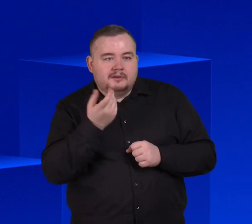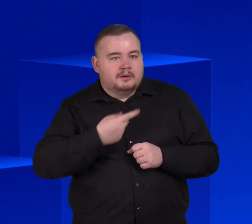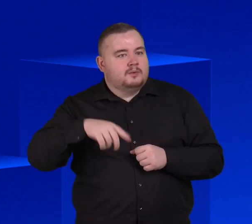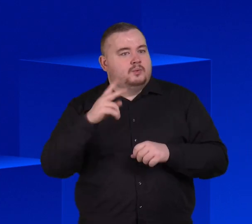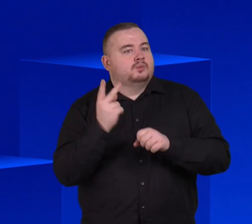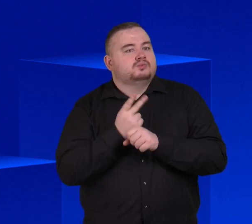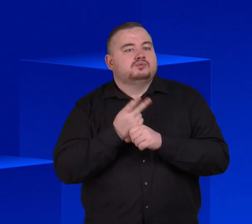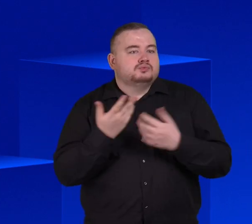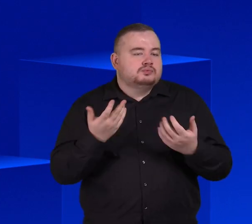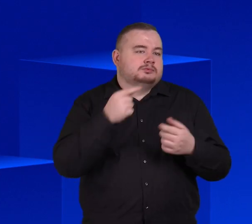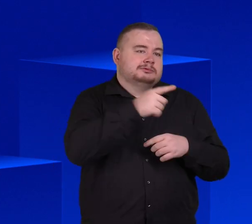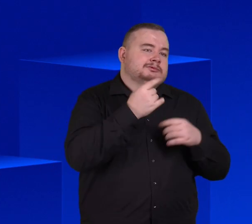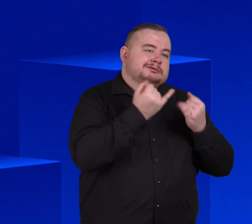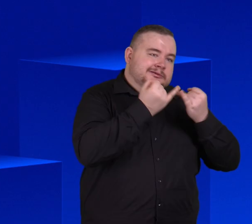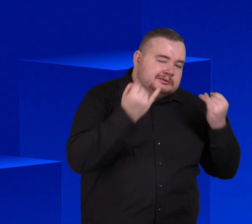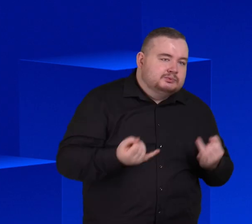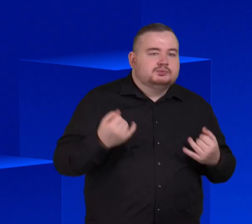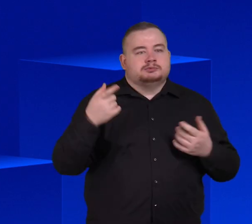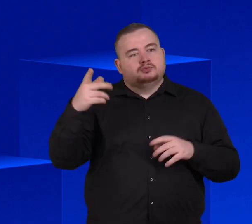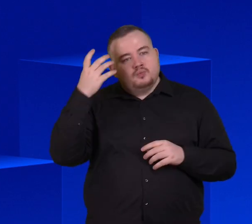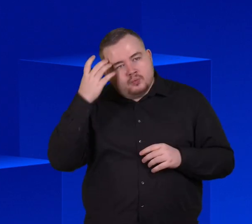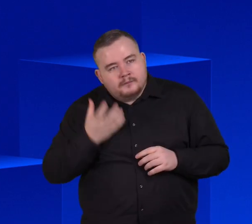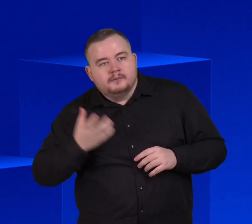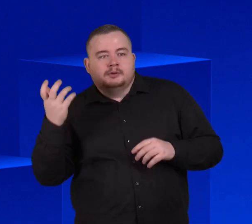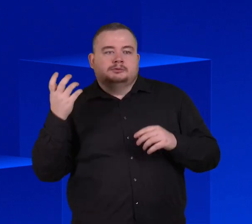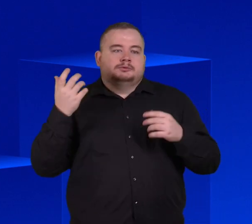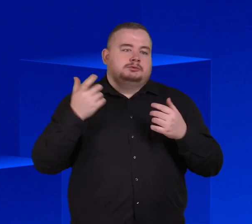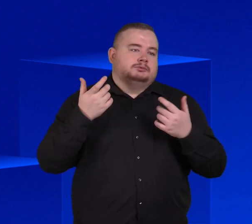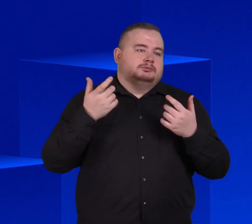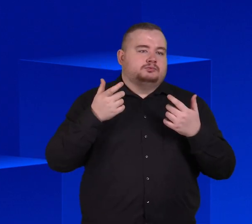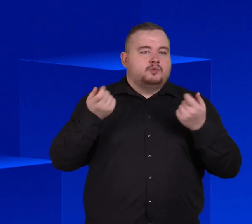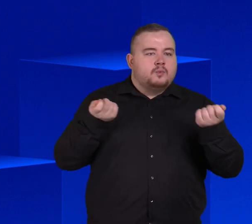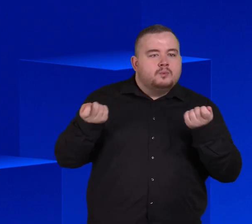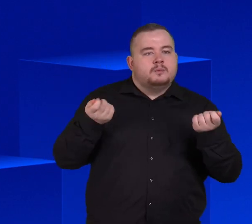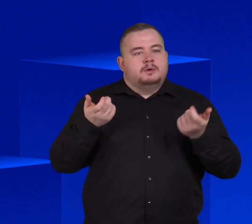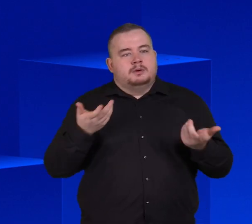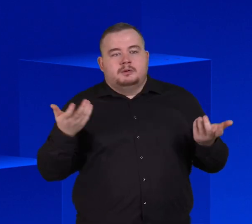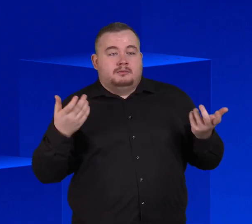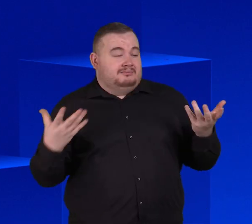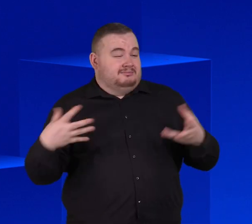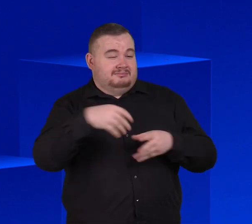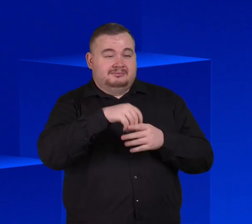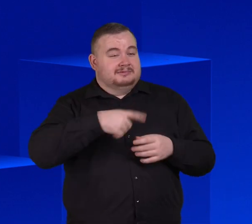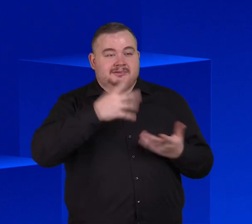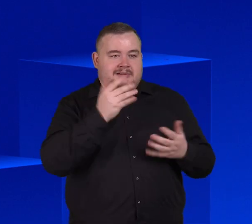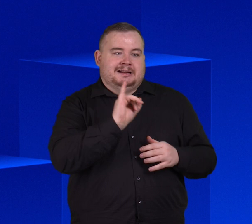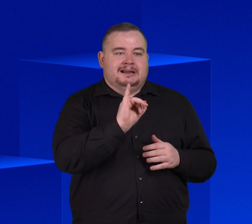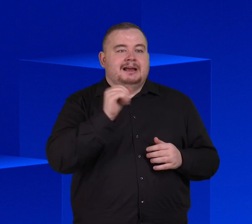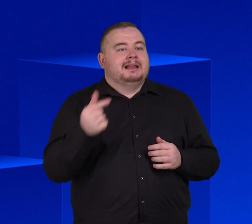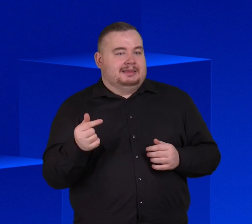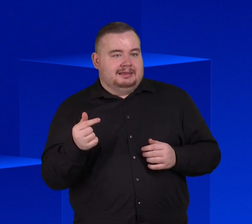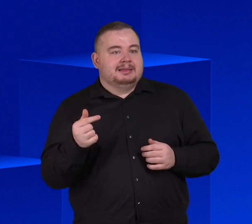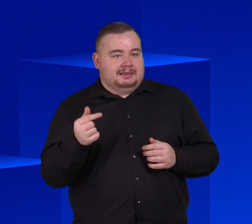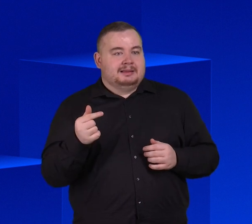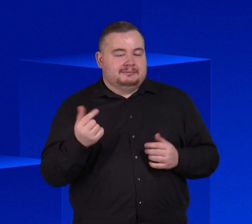instrument of ITI for urban area, CLLD, we will go deeper with these instruments after, for rural